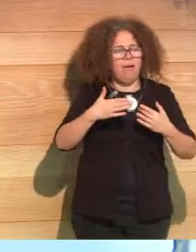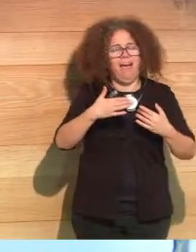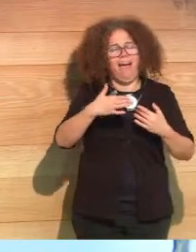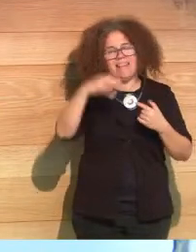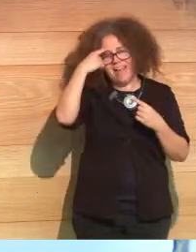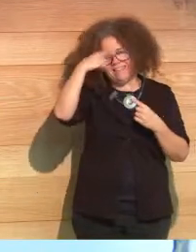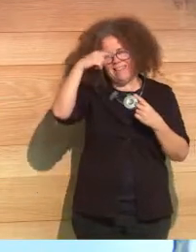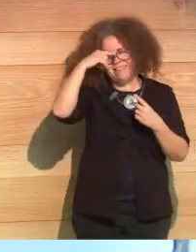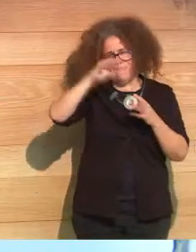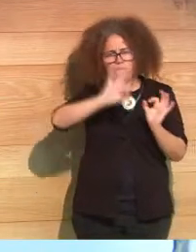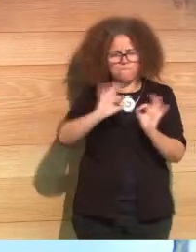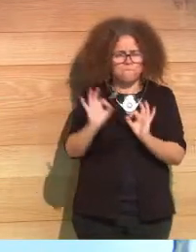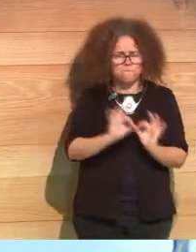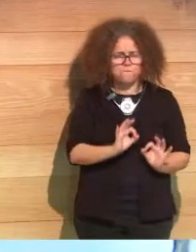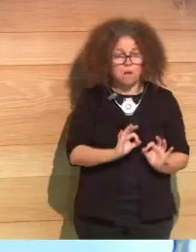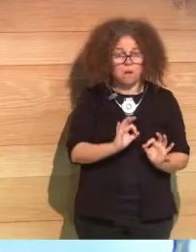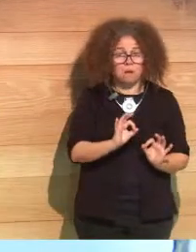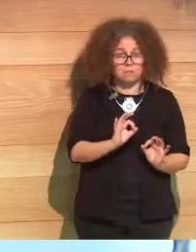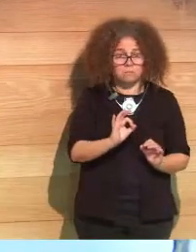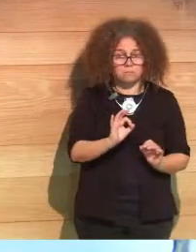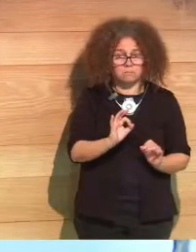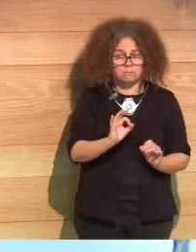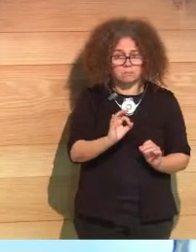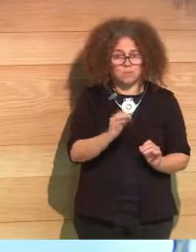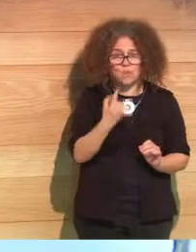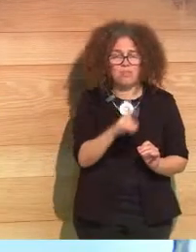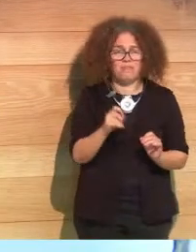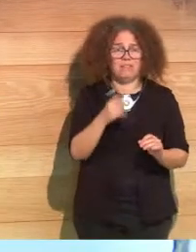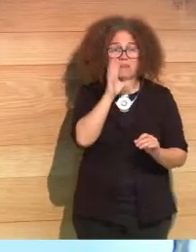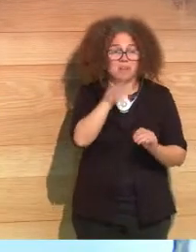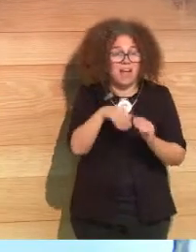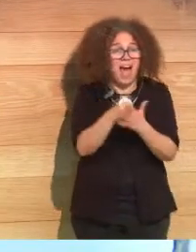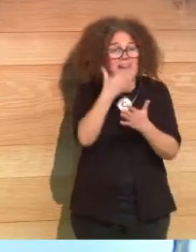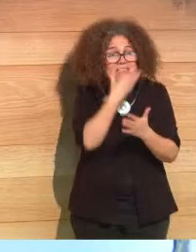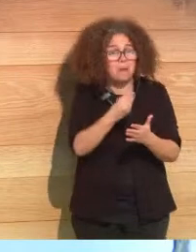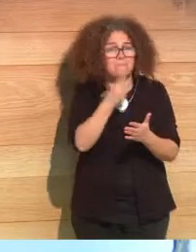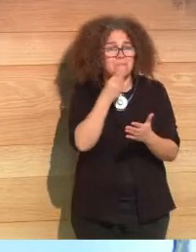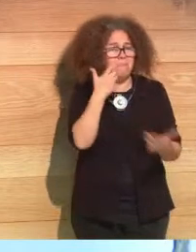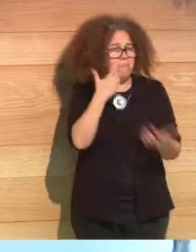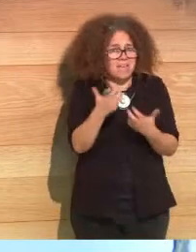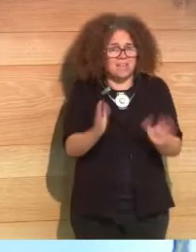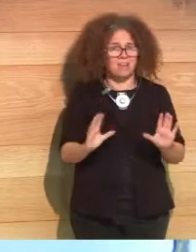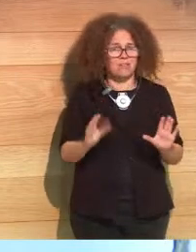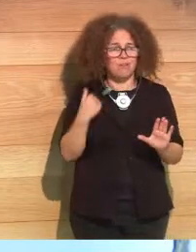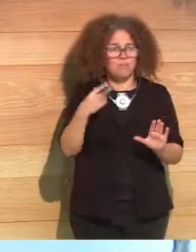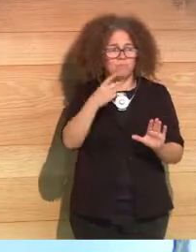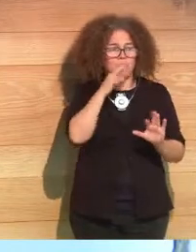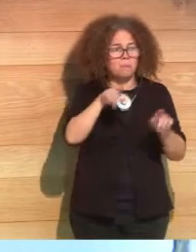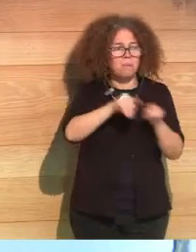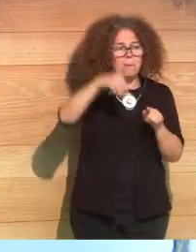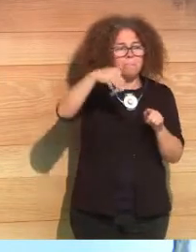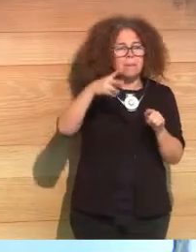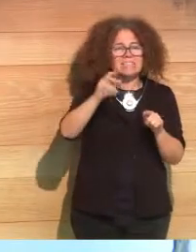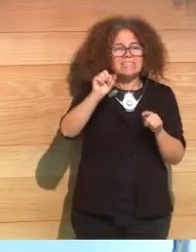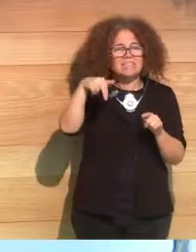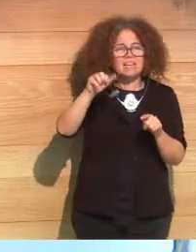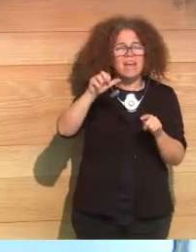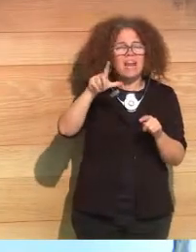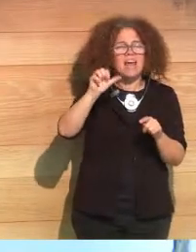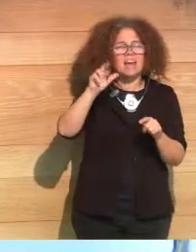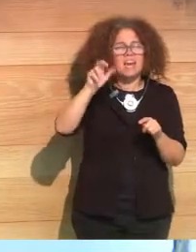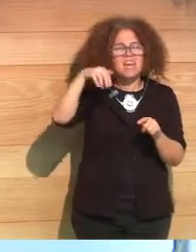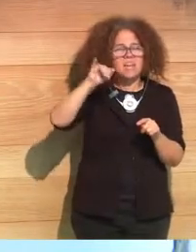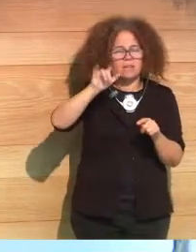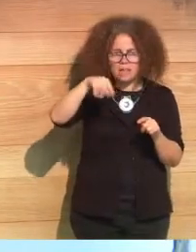that's the beauty of it. This is something we found a lot in the machine learning and some other projects, and Joanie did